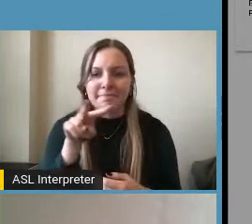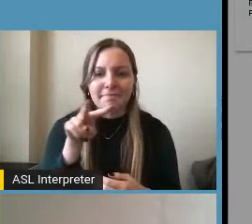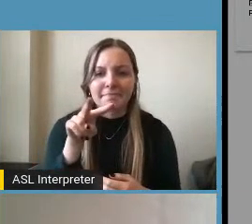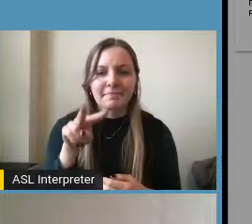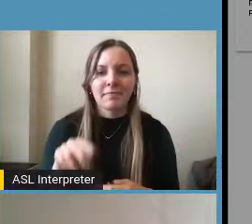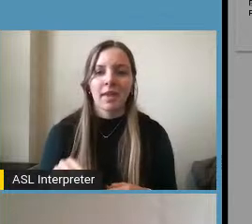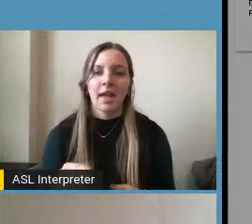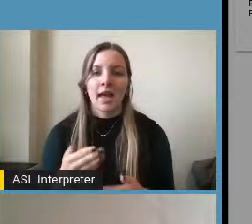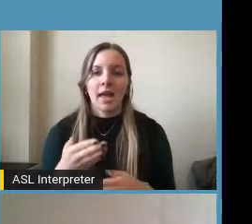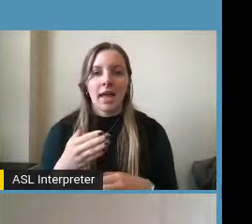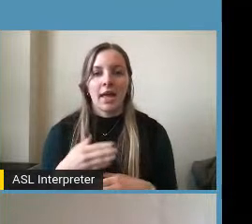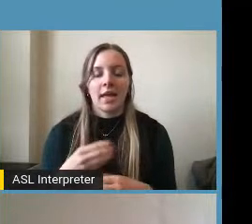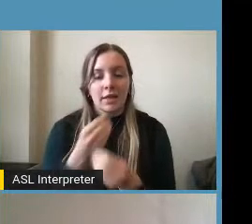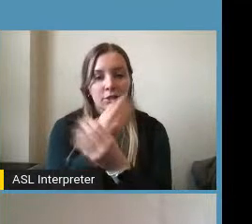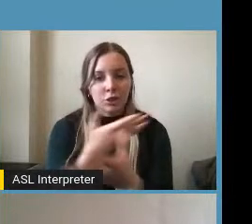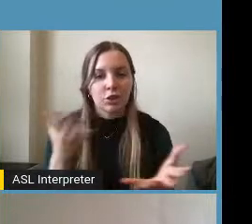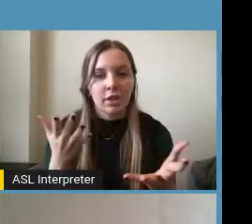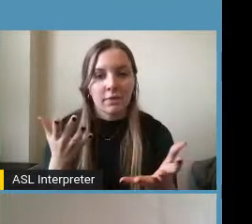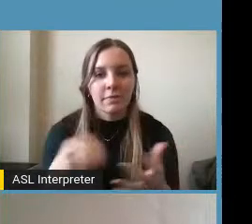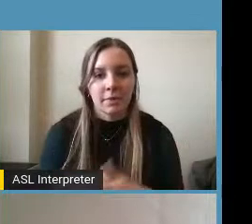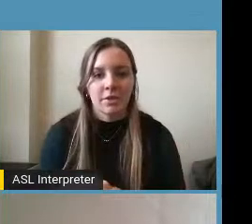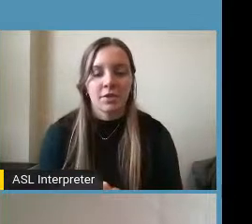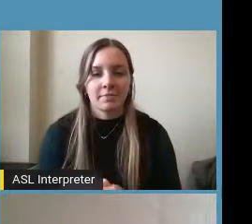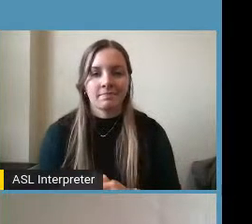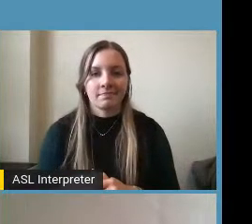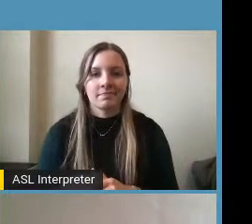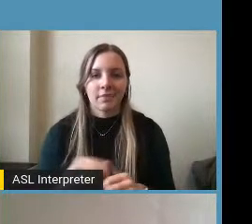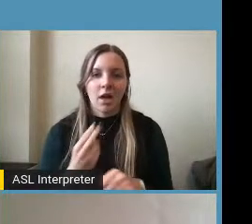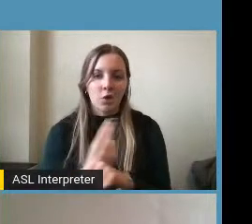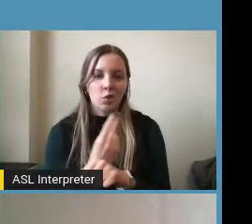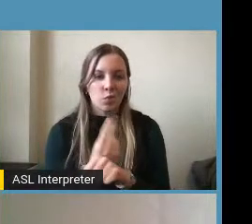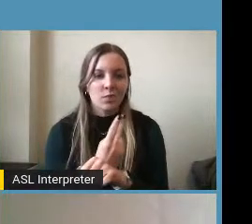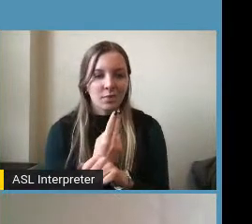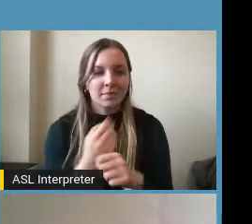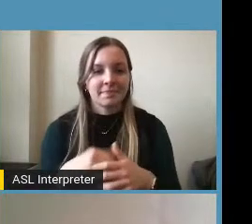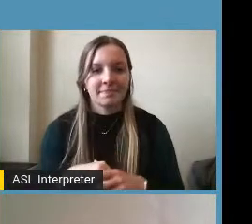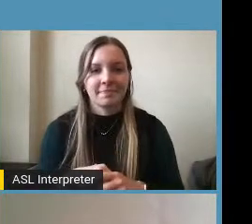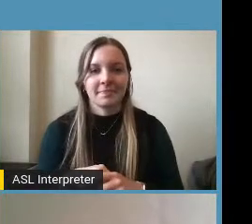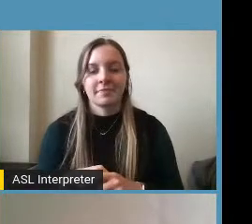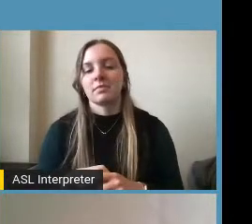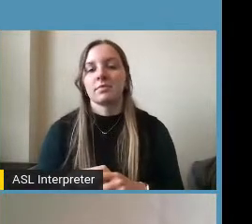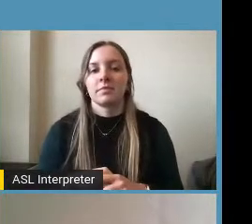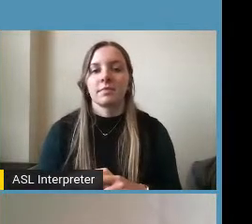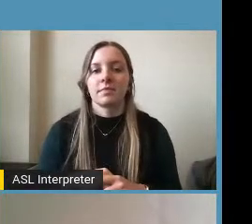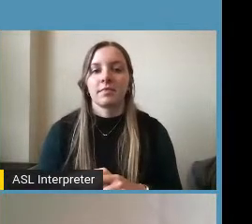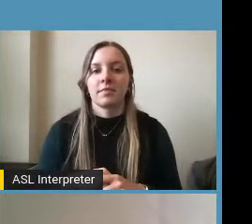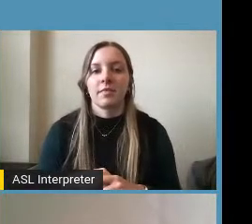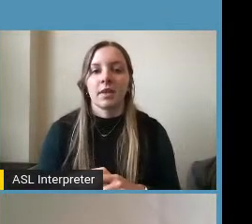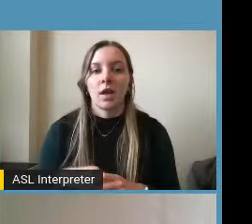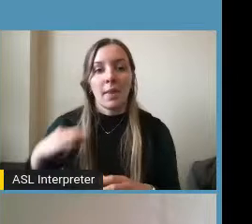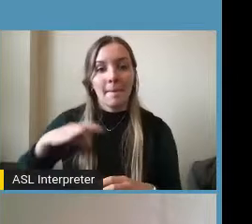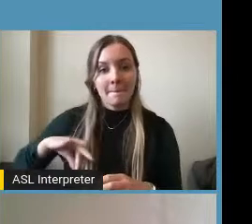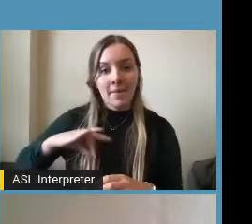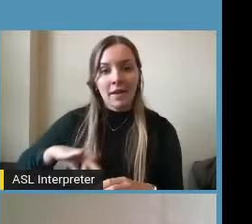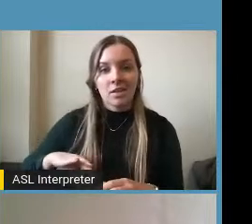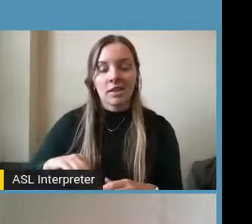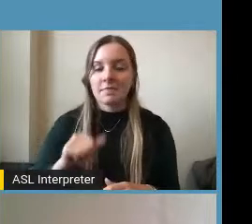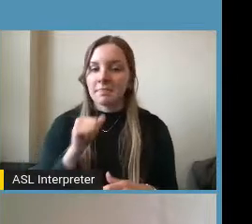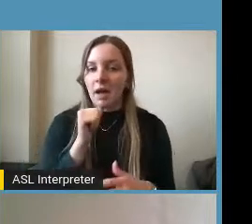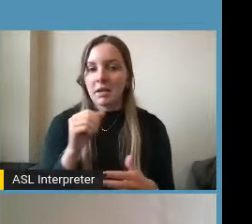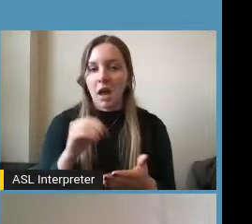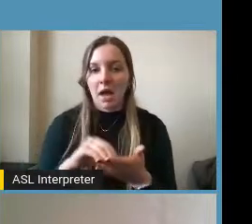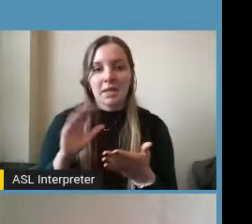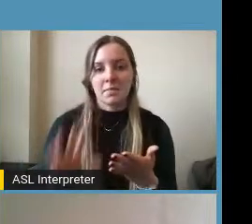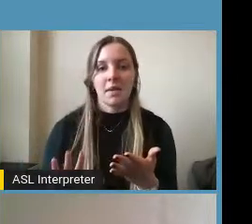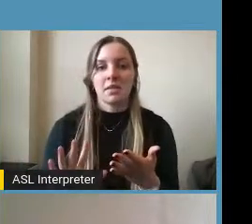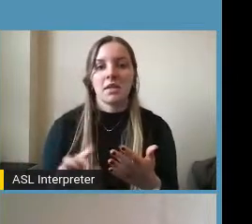be a useful tool. So the advantages here, they're inexpensive. There's lots of different software packages that can put these kinds